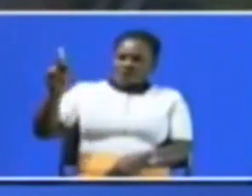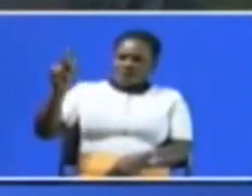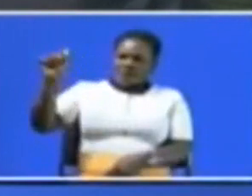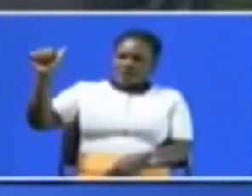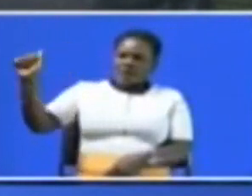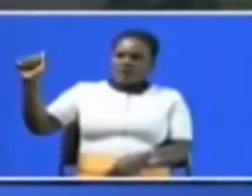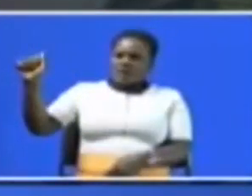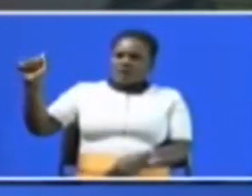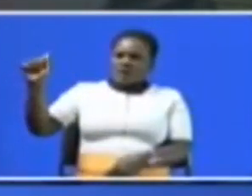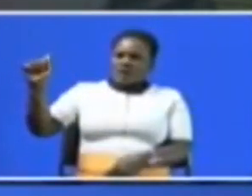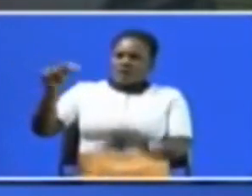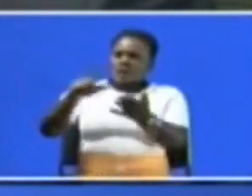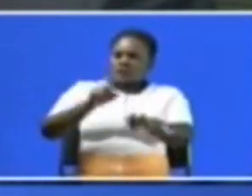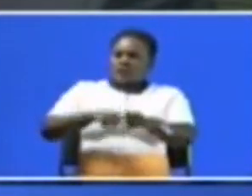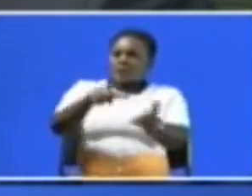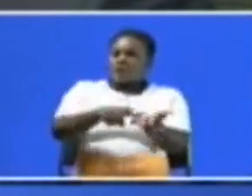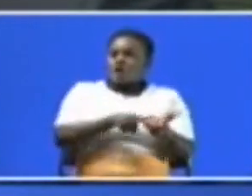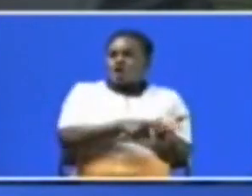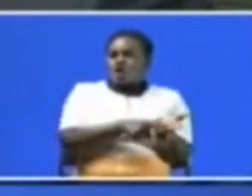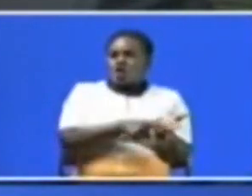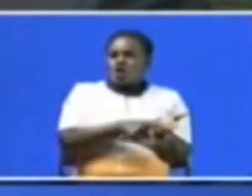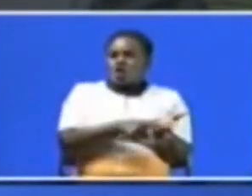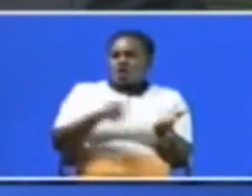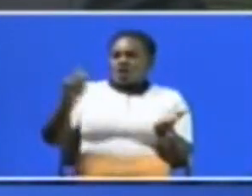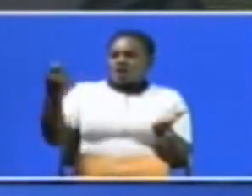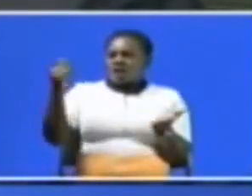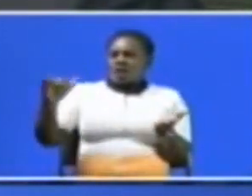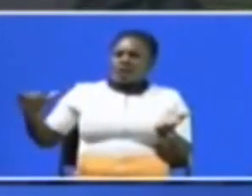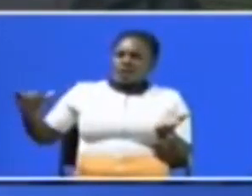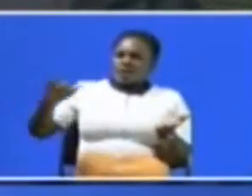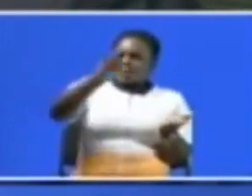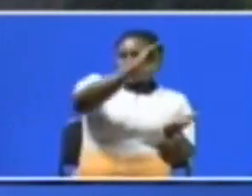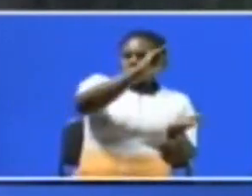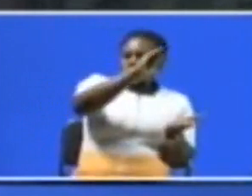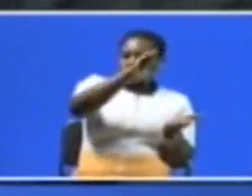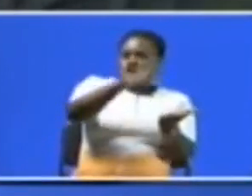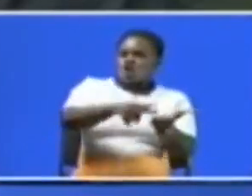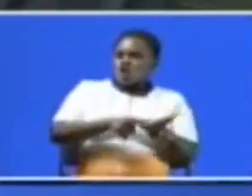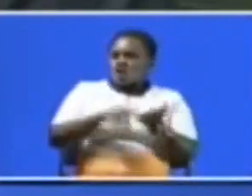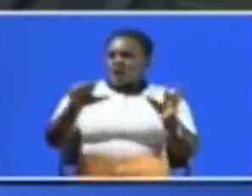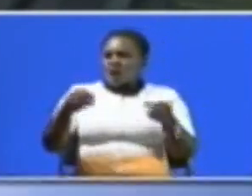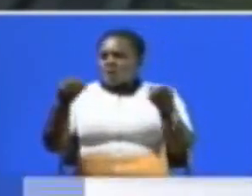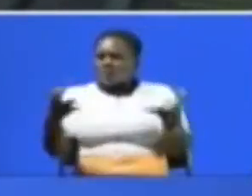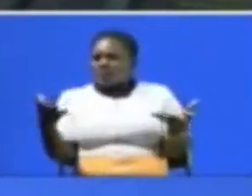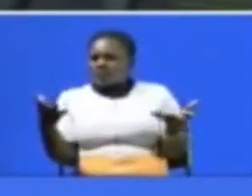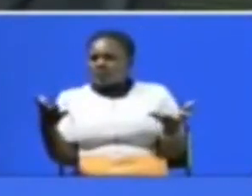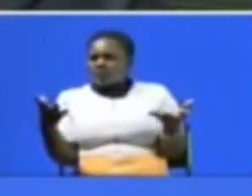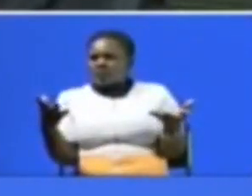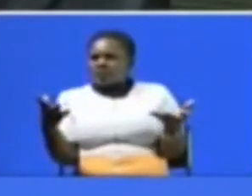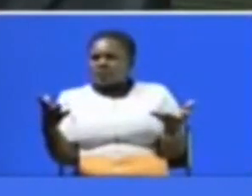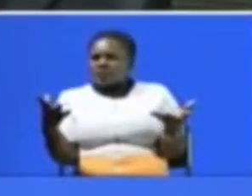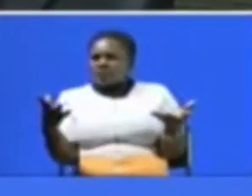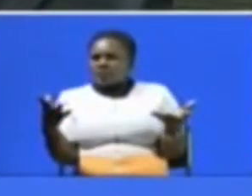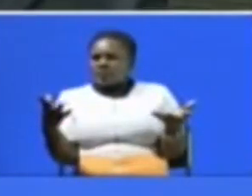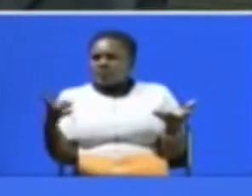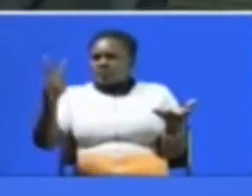KAA? When it comes to the debt, yes, Kenya Airways owed us at the